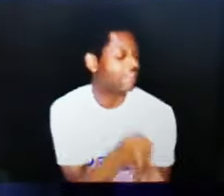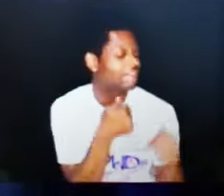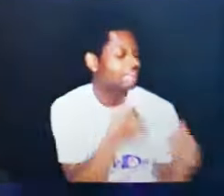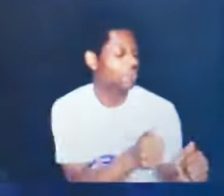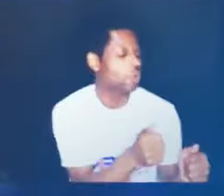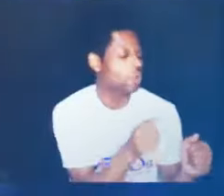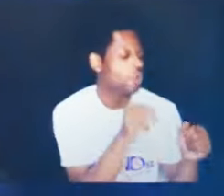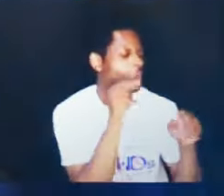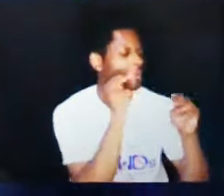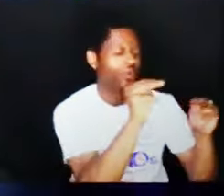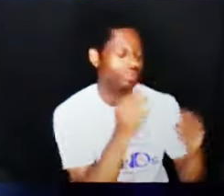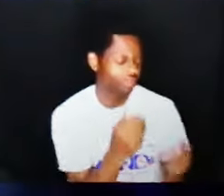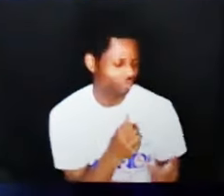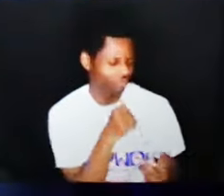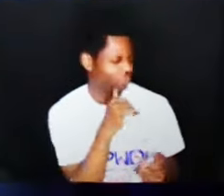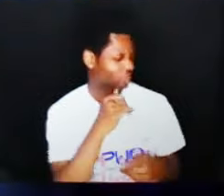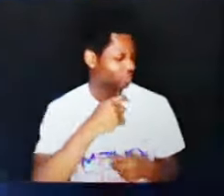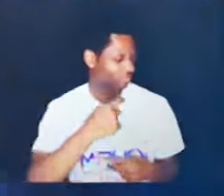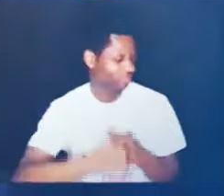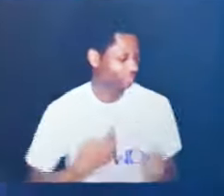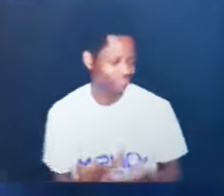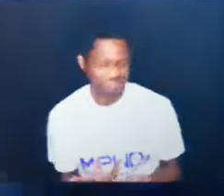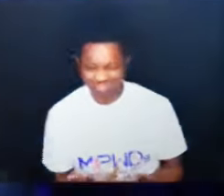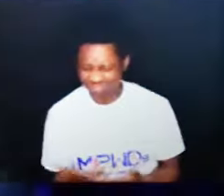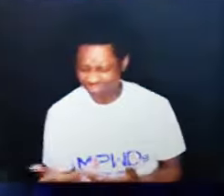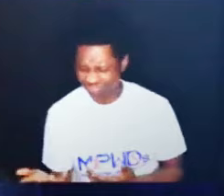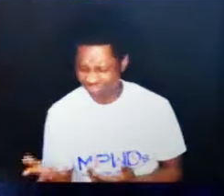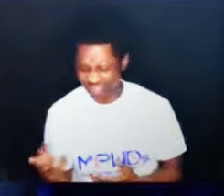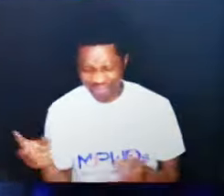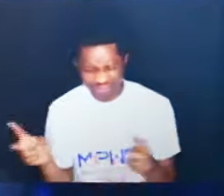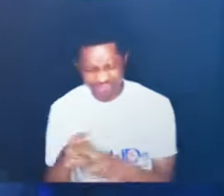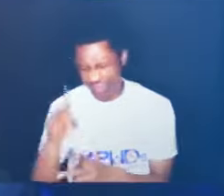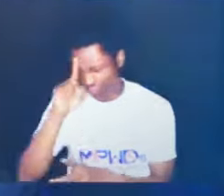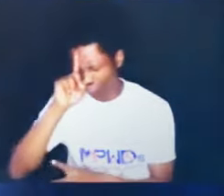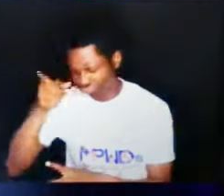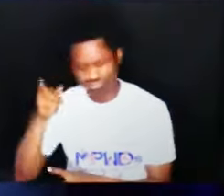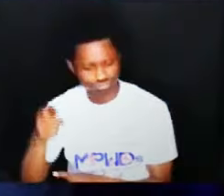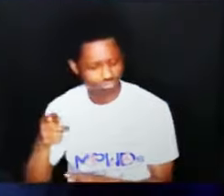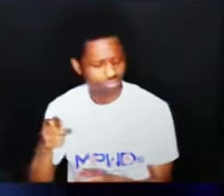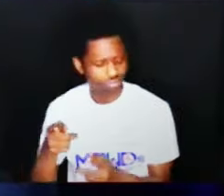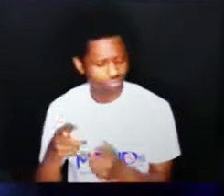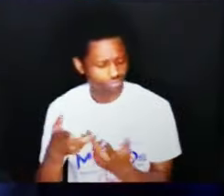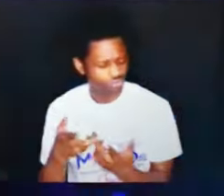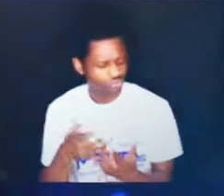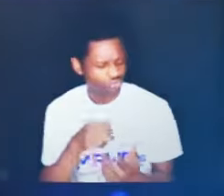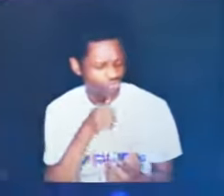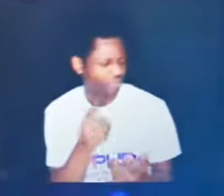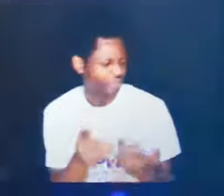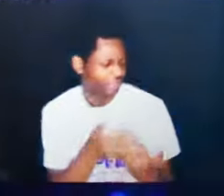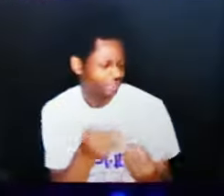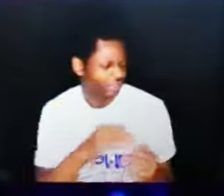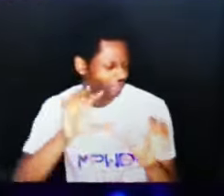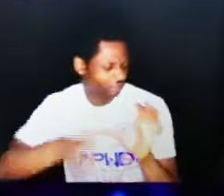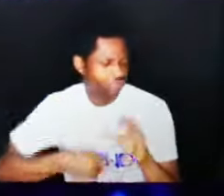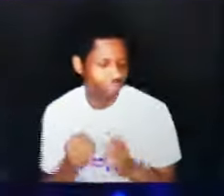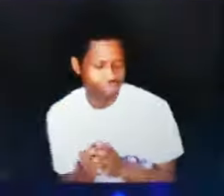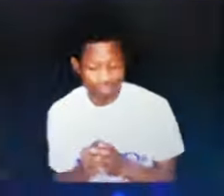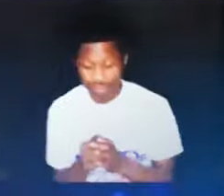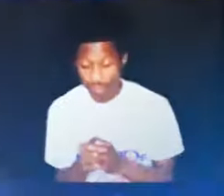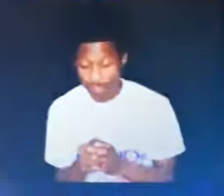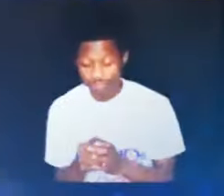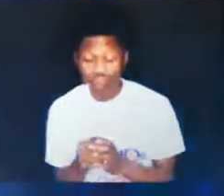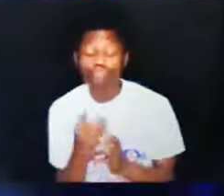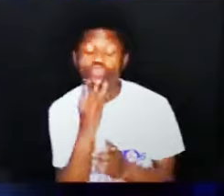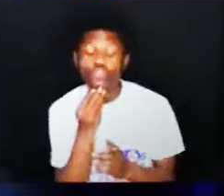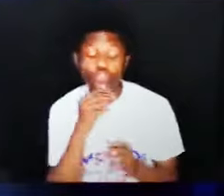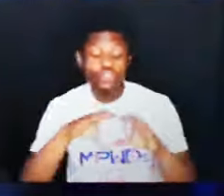Jesus. No, he is not the kind that can be so naive. O ni o ni pa na dwene wo form. He is a member of the Jewish Council.